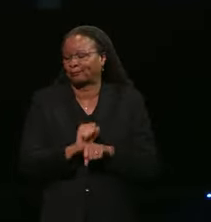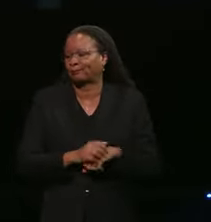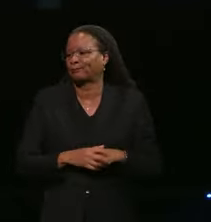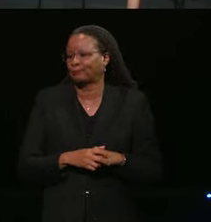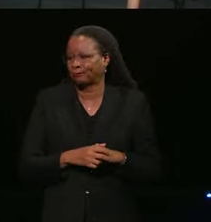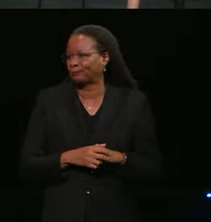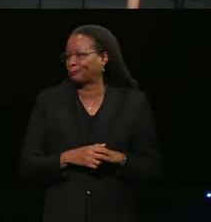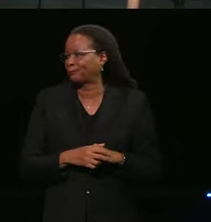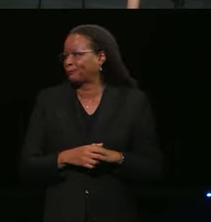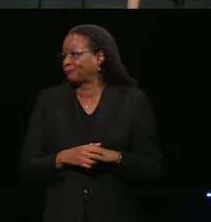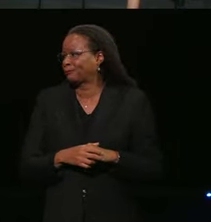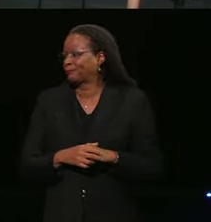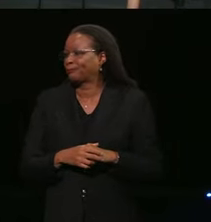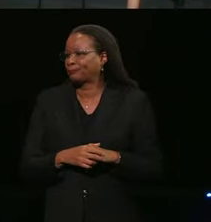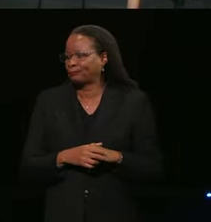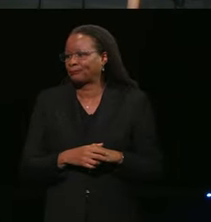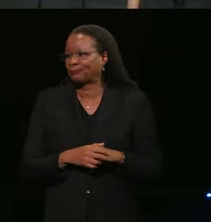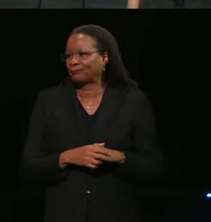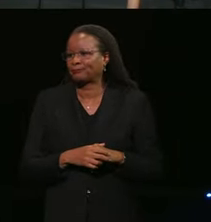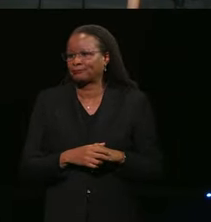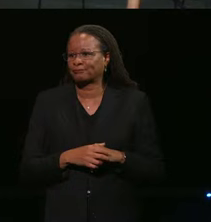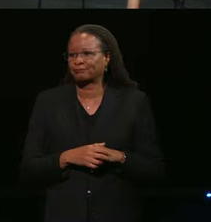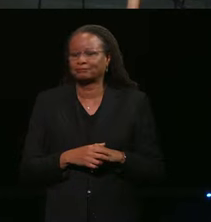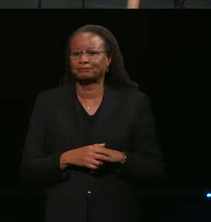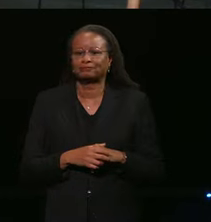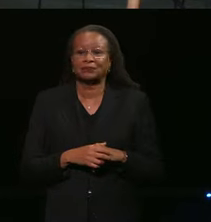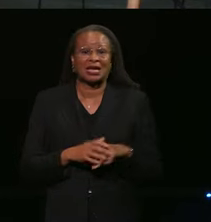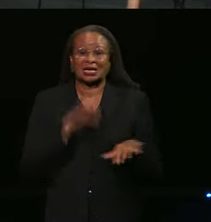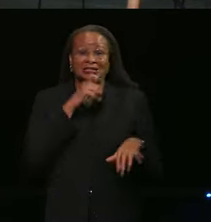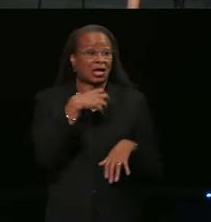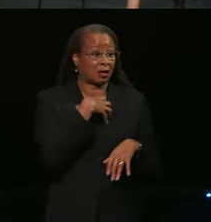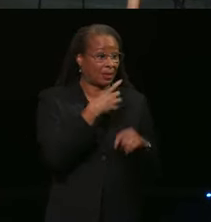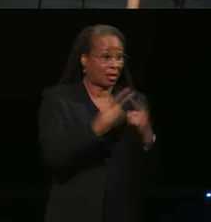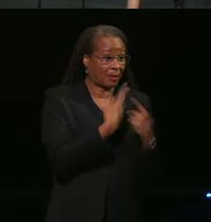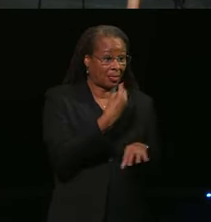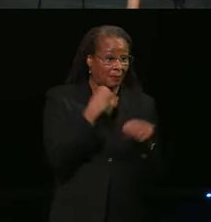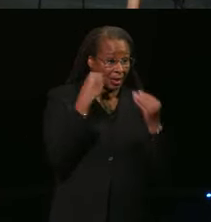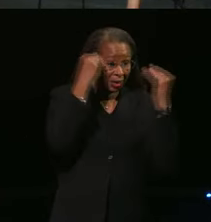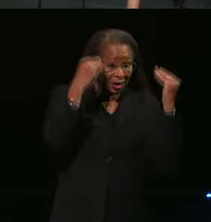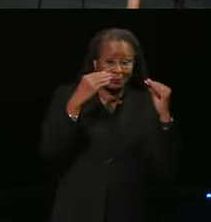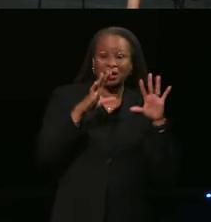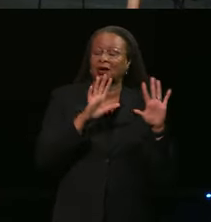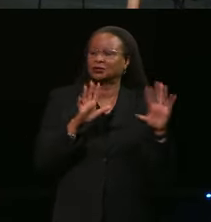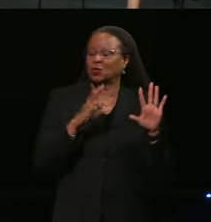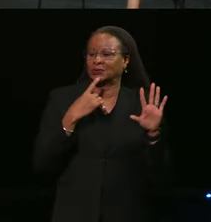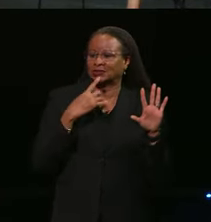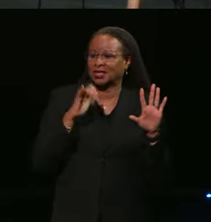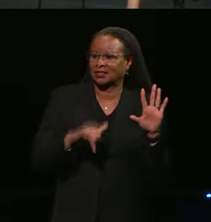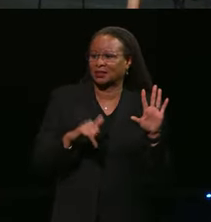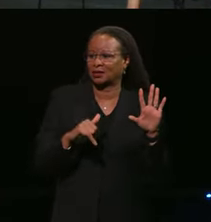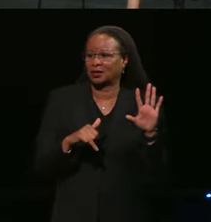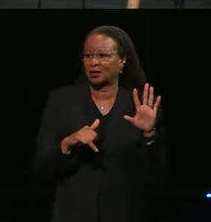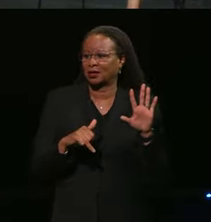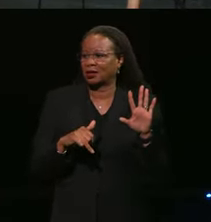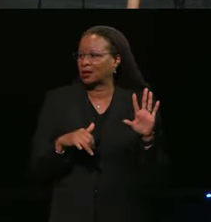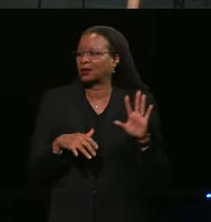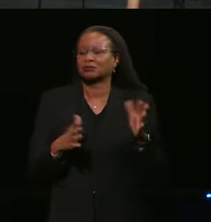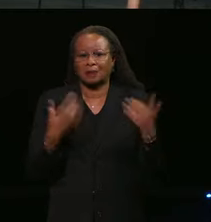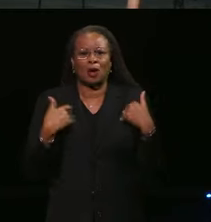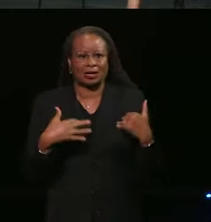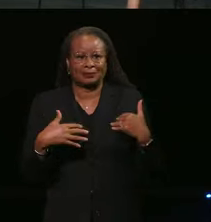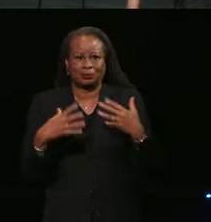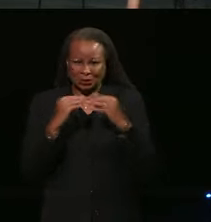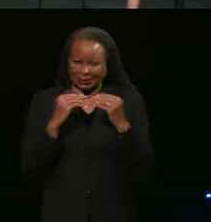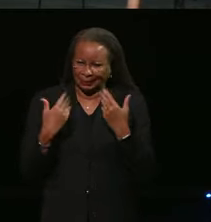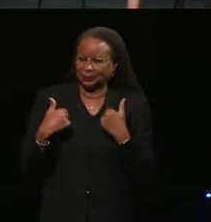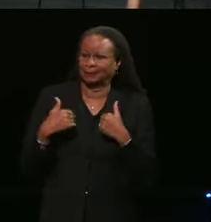actually to have somebody that is not complaining about the makeup is like just saying, put me more, I want more. And